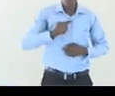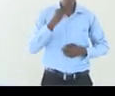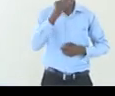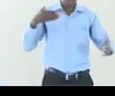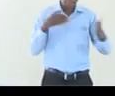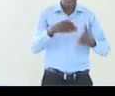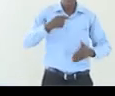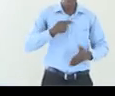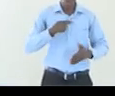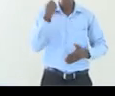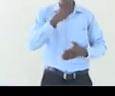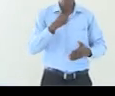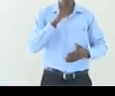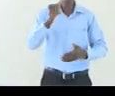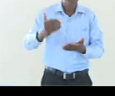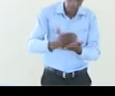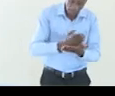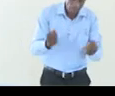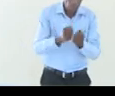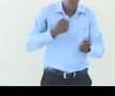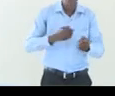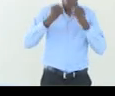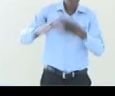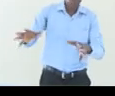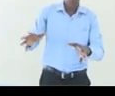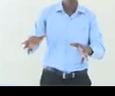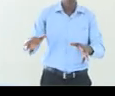me. And whoever does not gather with me scatters.